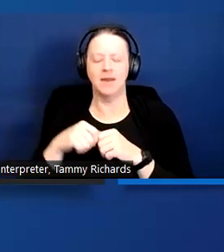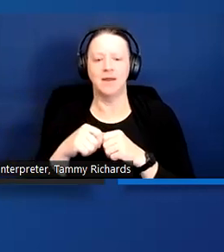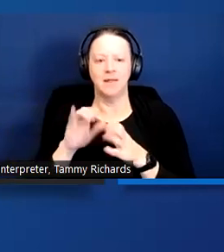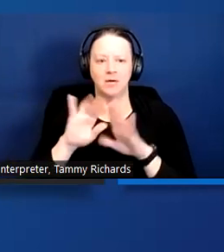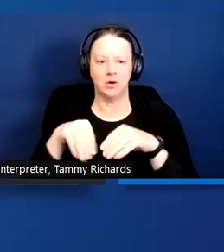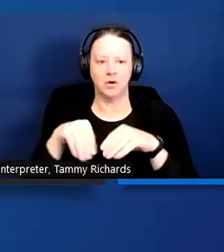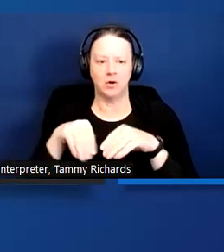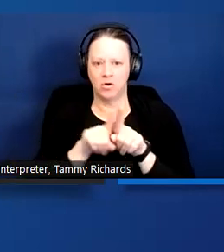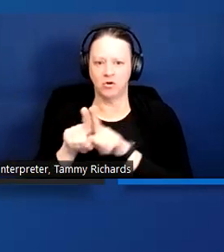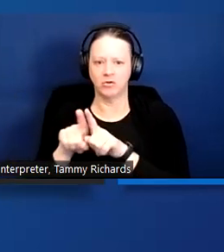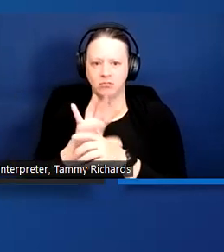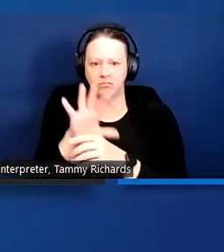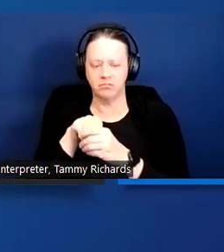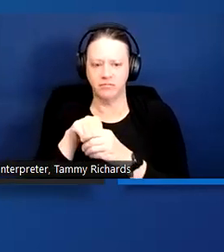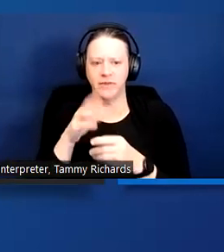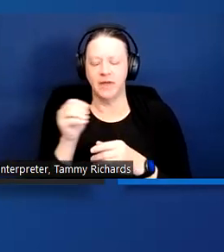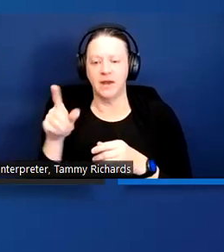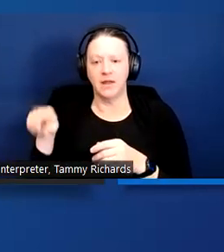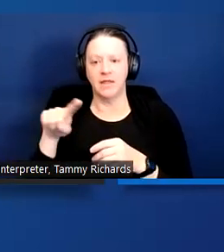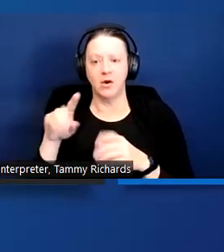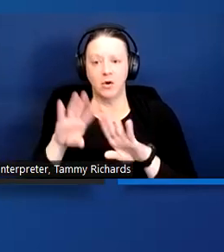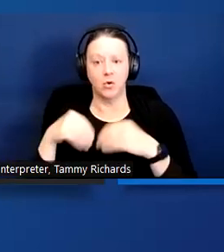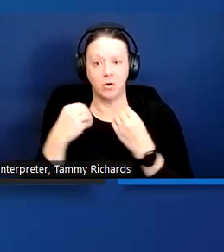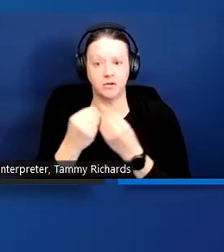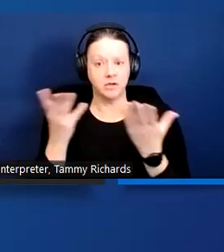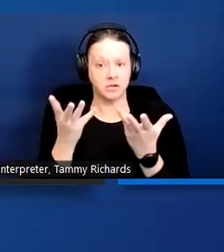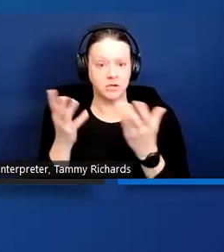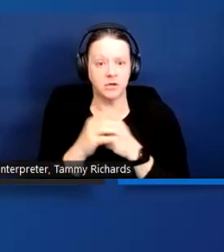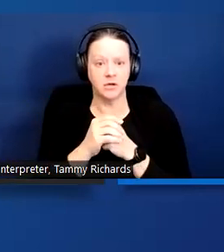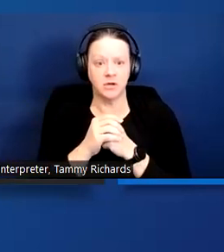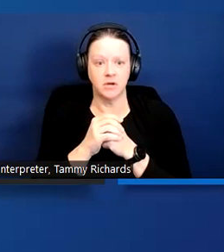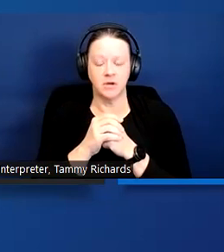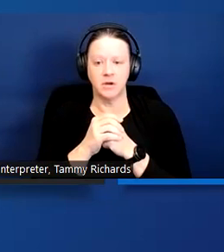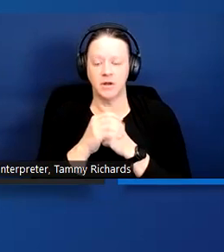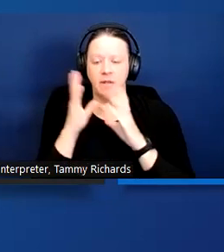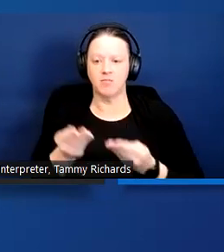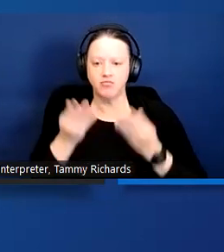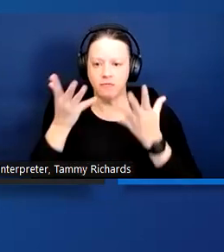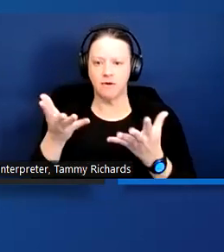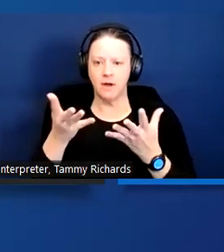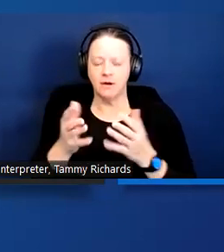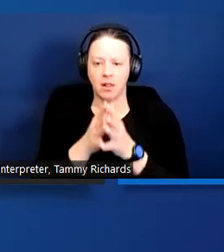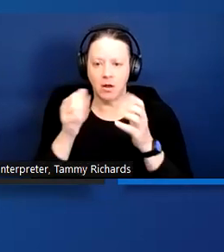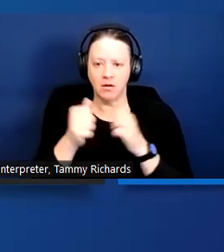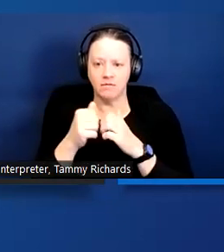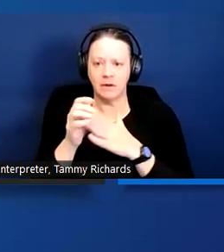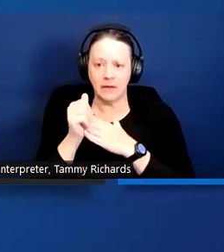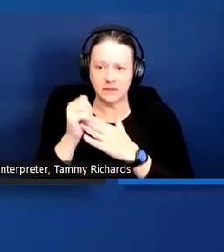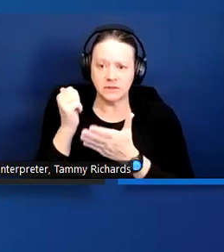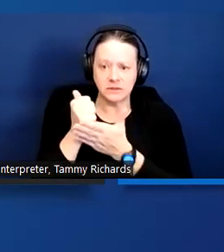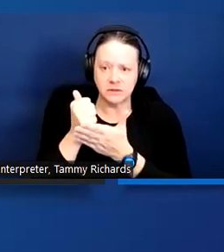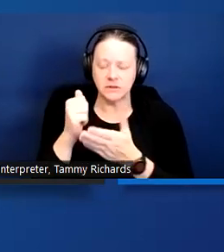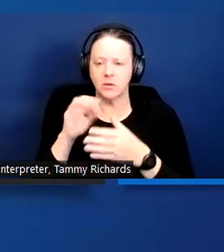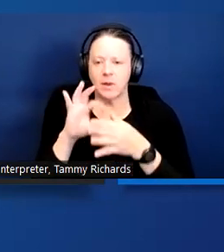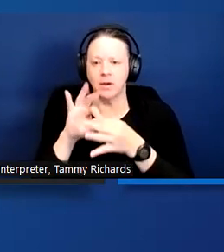And they are an organization that provides a lot of guidance about accessibility, but then